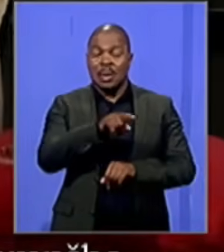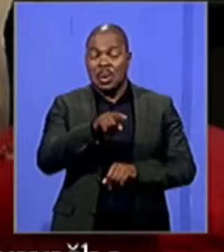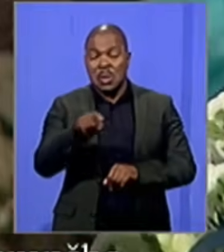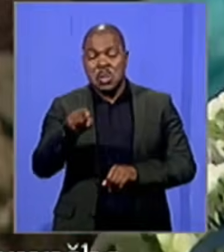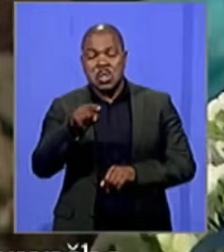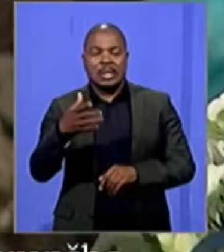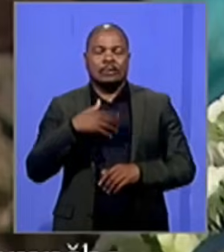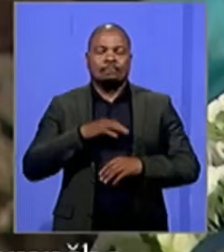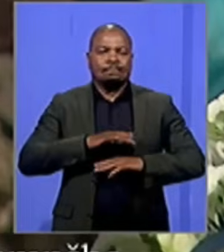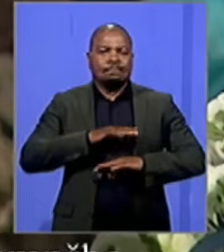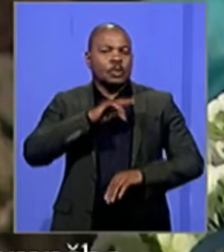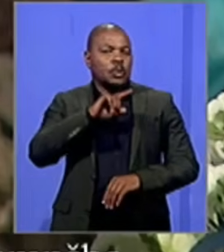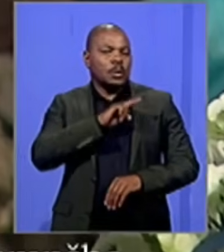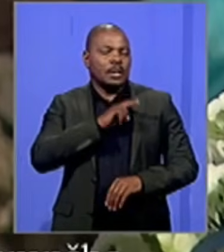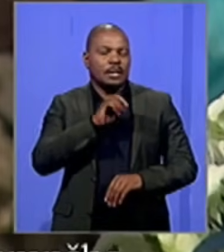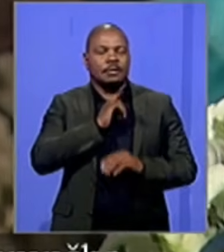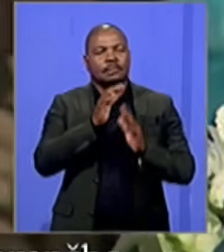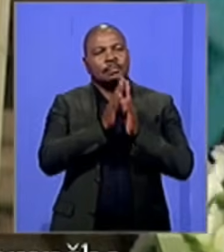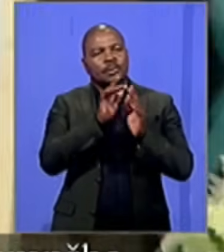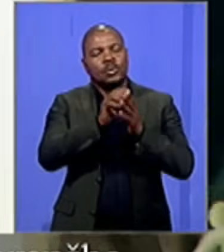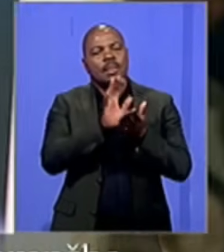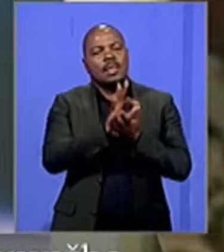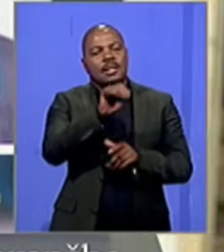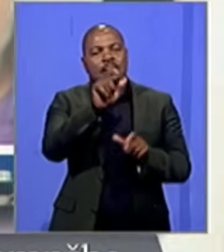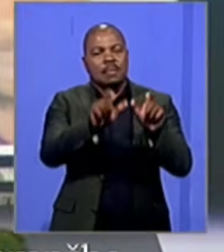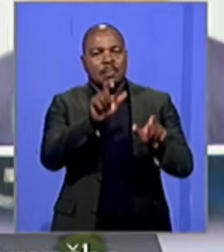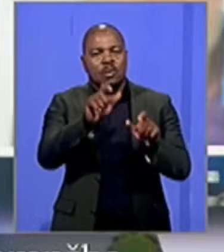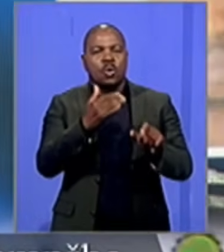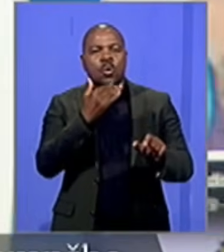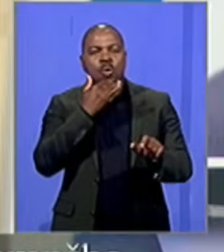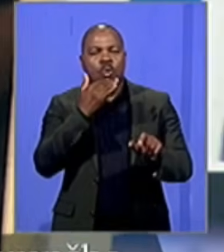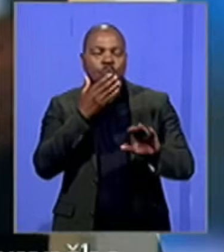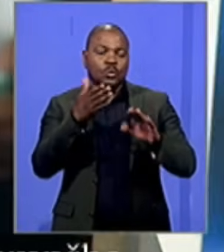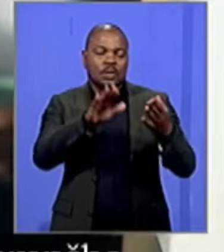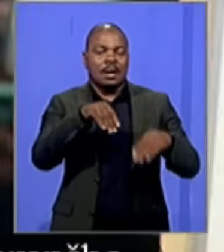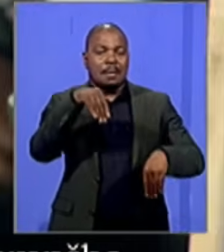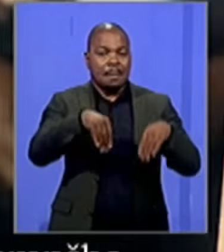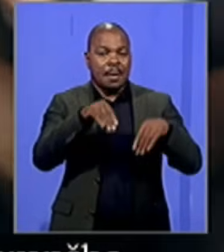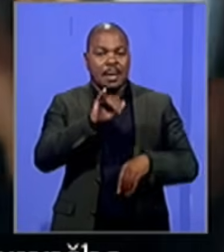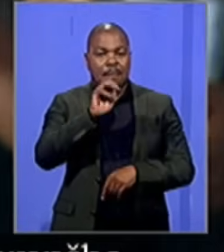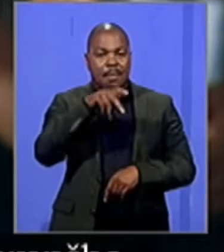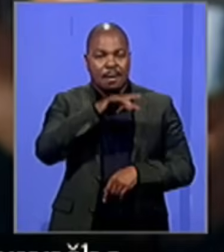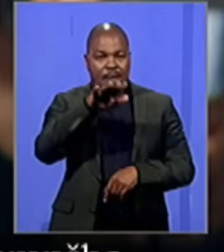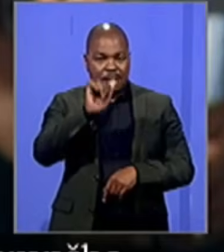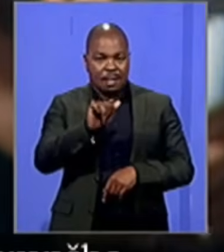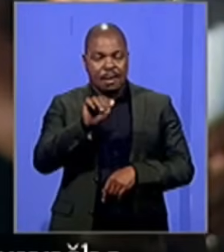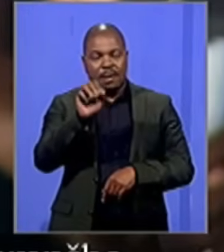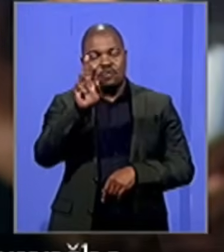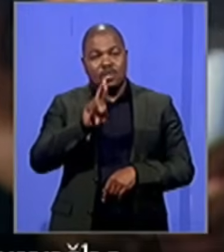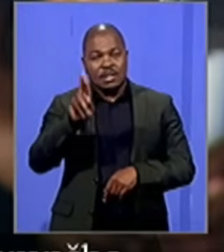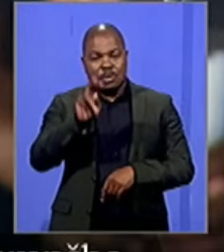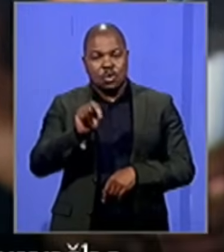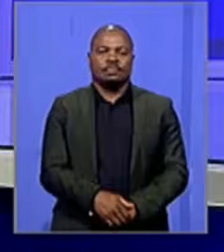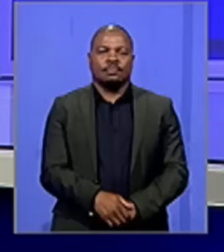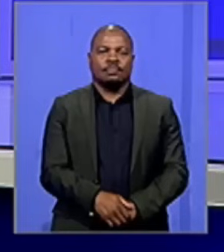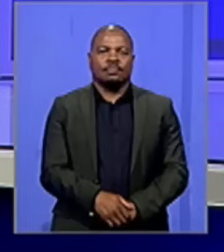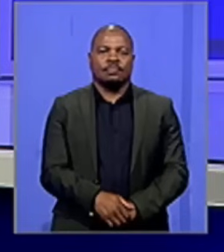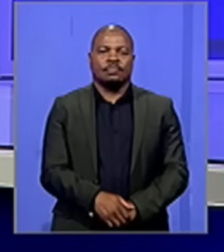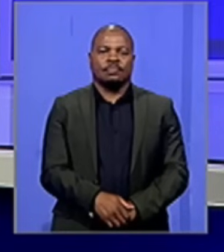ya segopotšo sa batswa sehlabelo ba lesometharo ba masetlapelo a moepo wa Impala ka Rustenburg